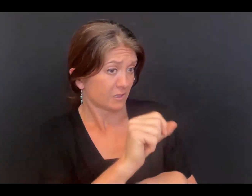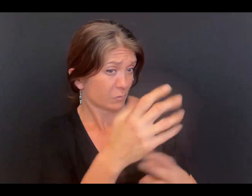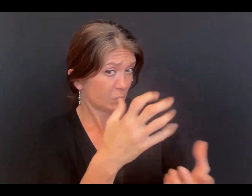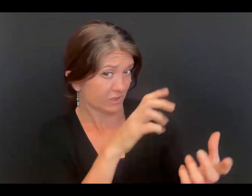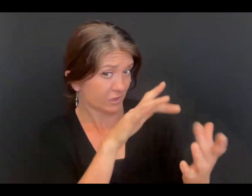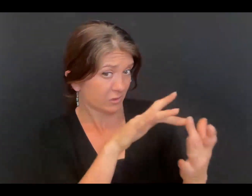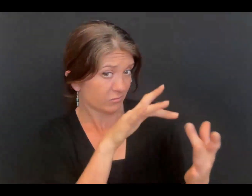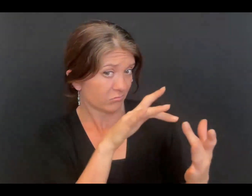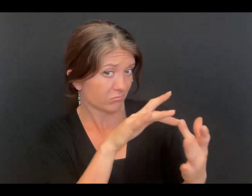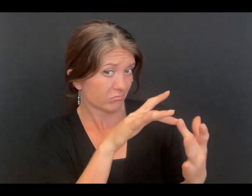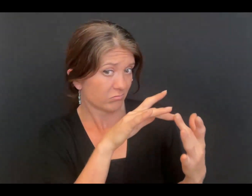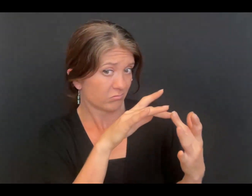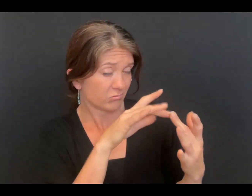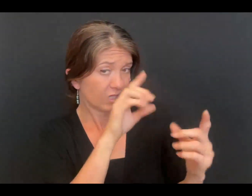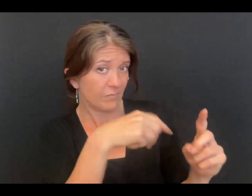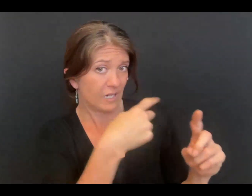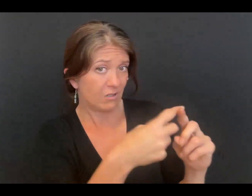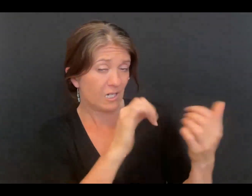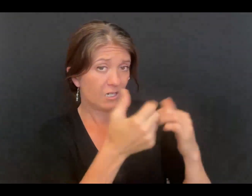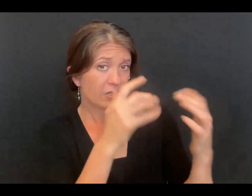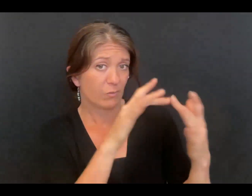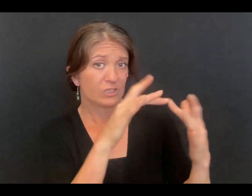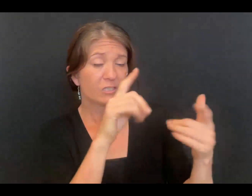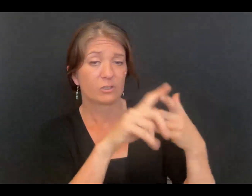for reassessment.